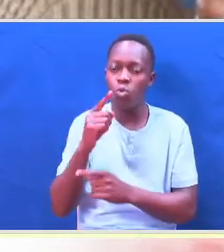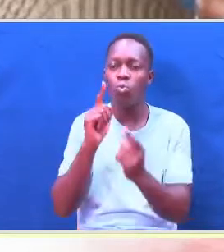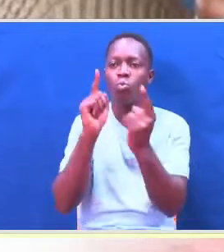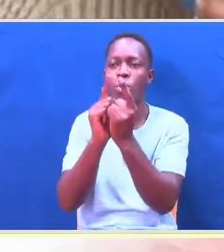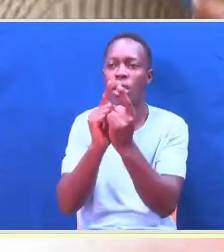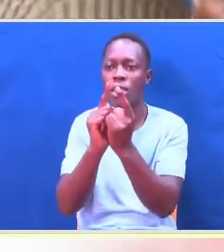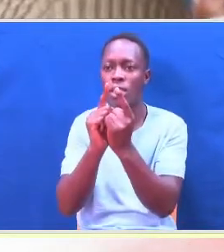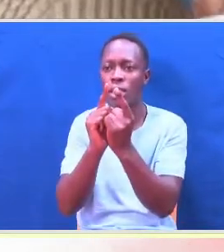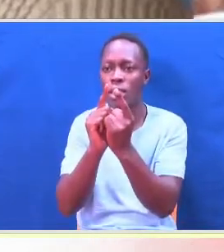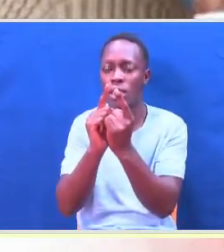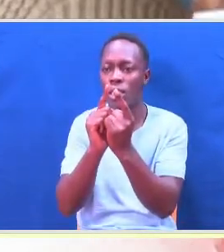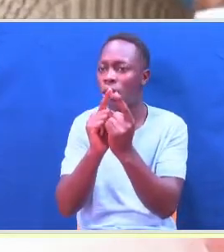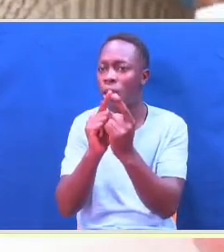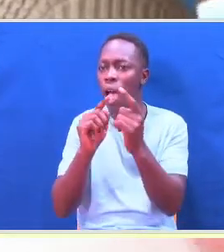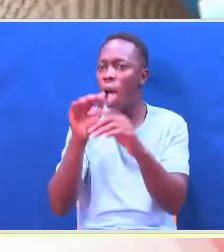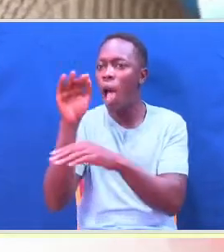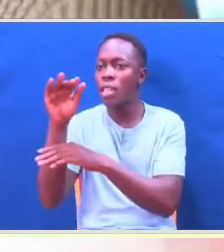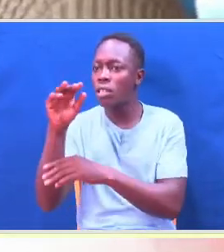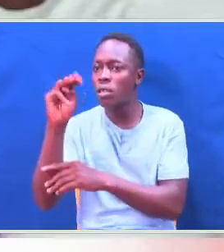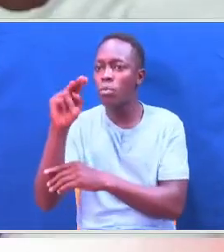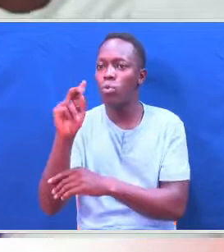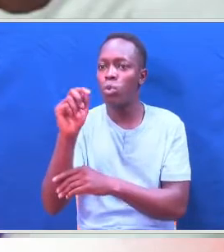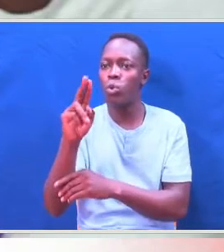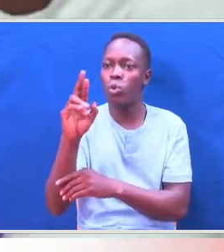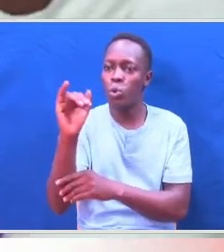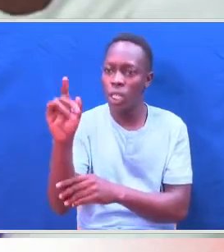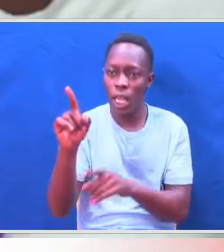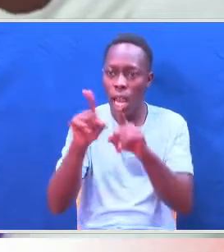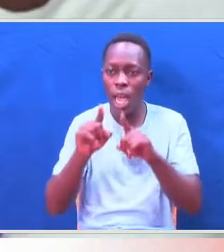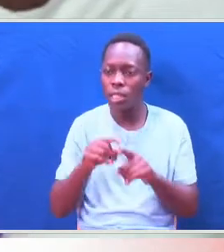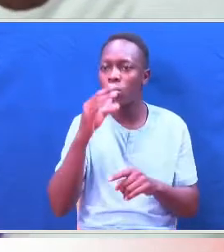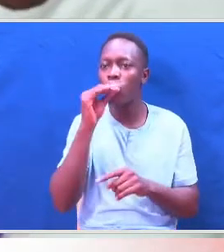Kieni, hit out at Muturi dismissing his newfound spokesman role.